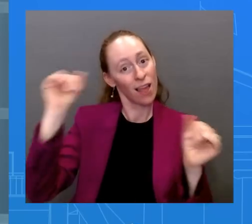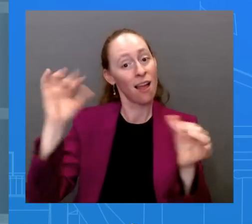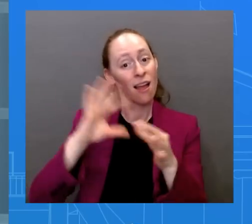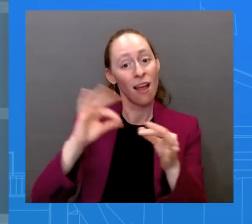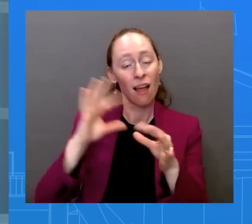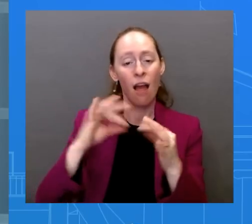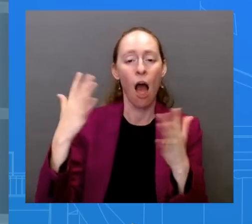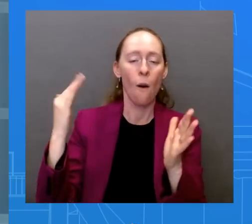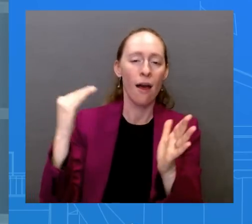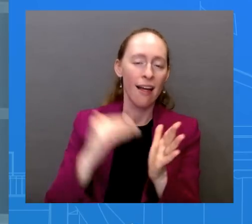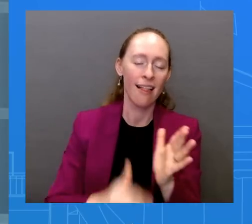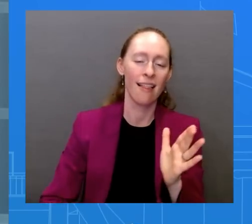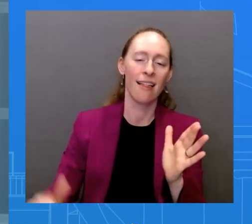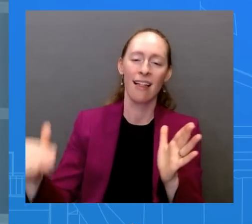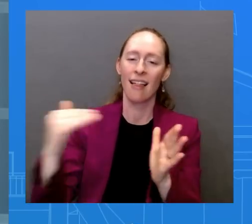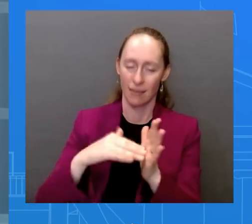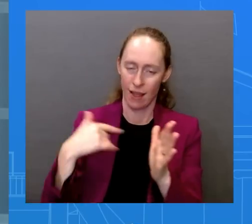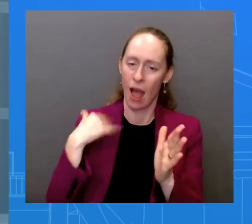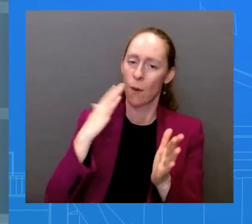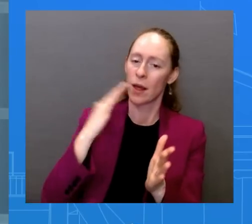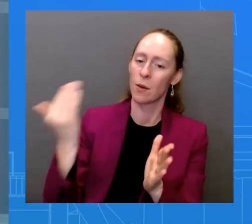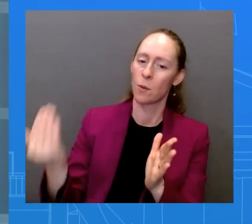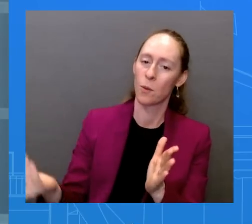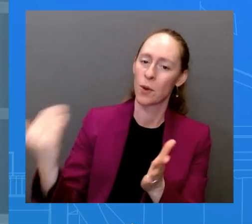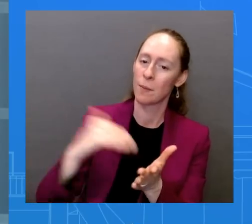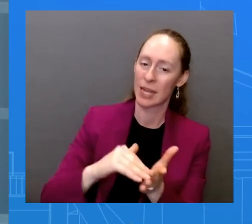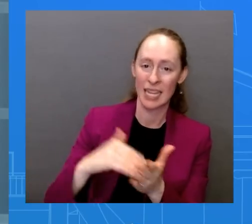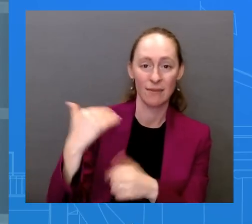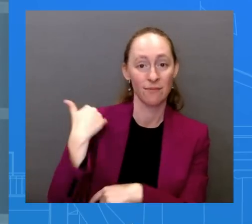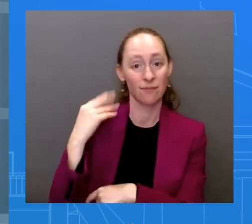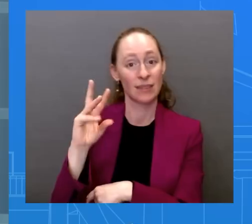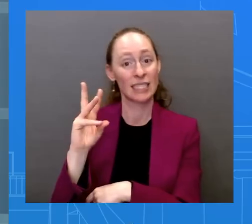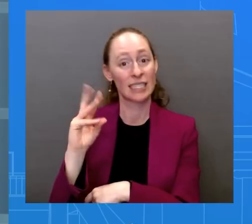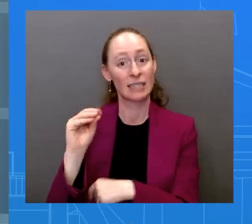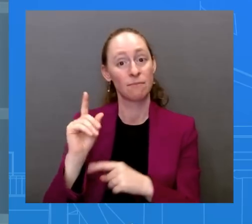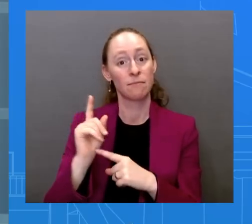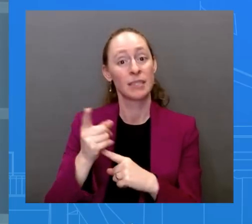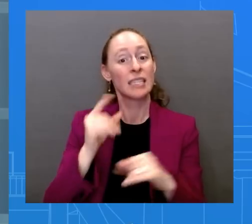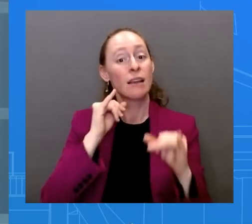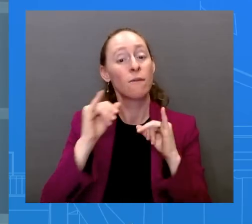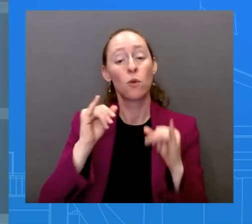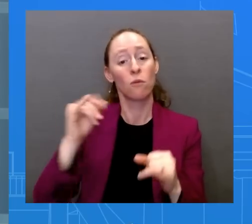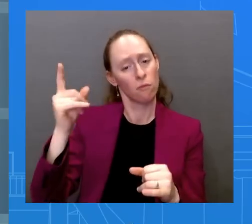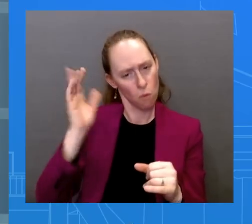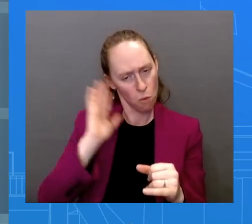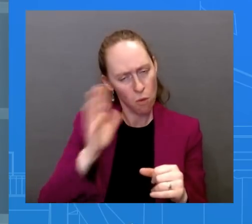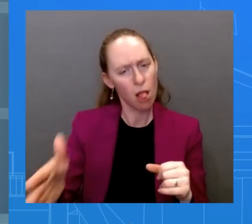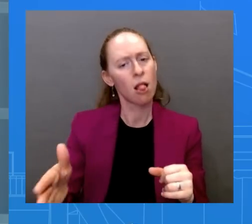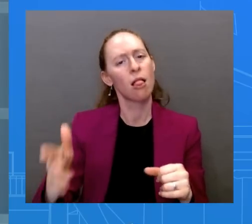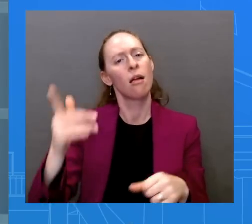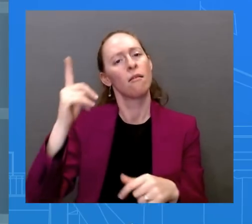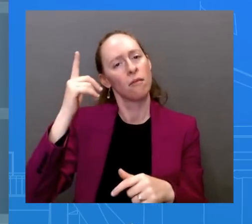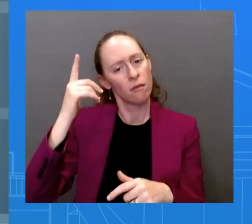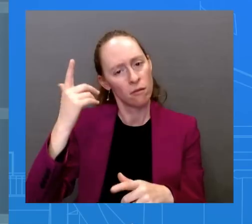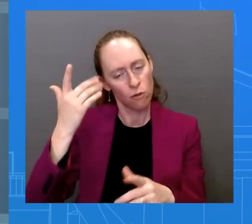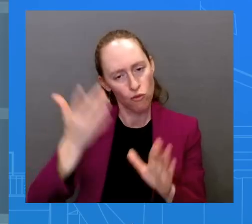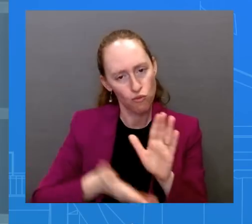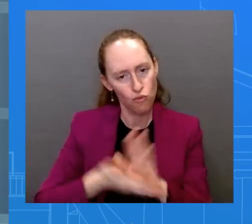his 60-minute interview, is that he intends to run. Don't have any more announcements on that. But